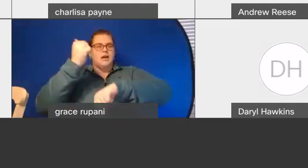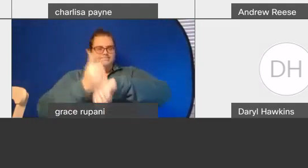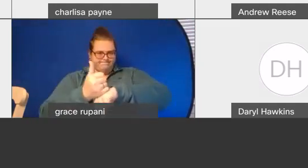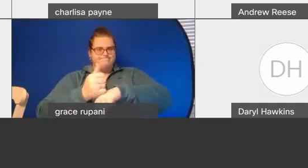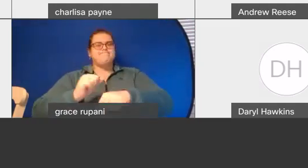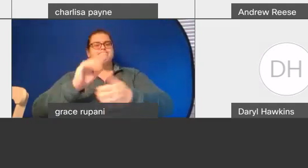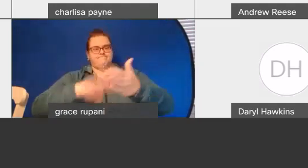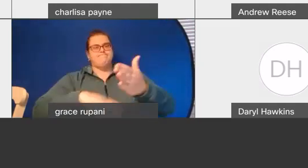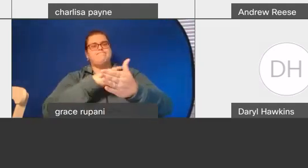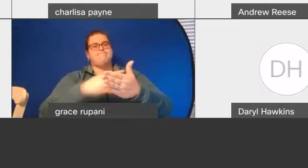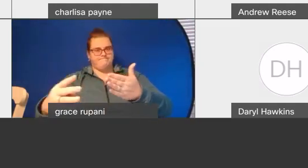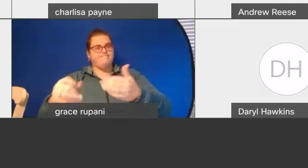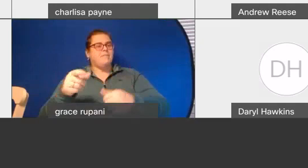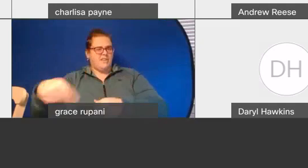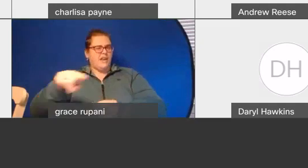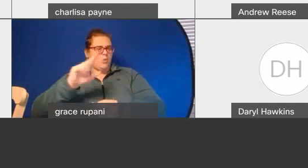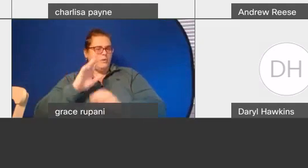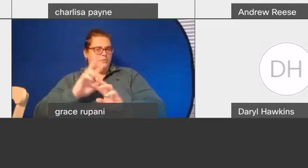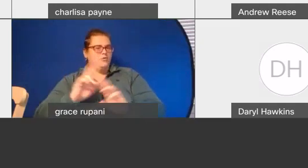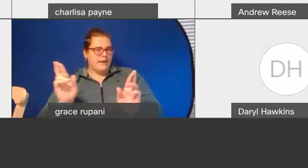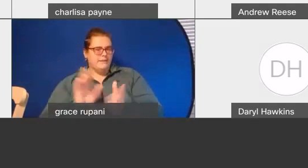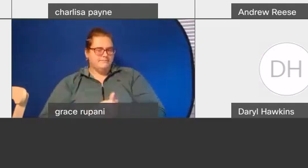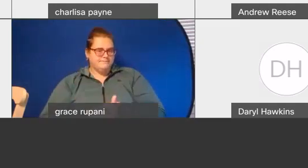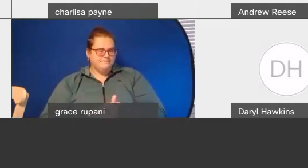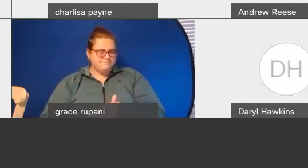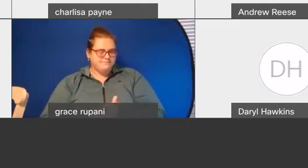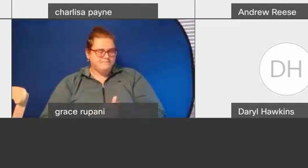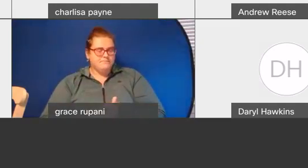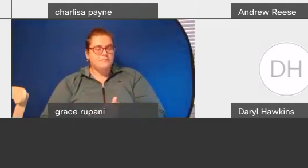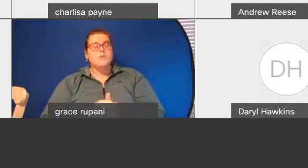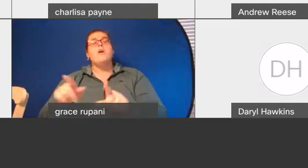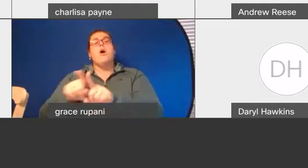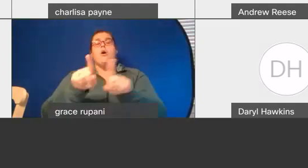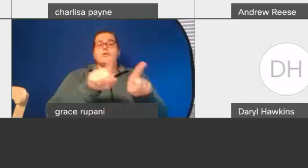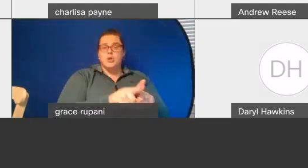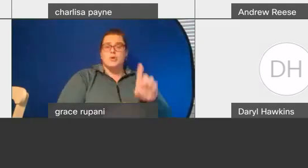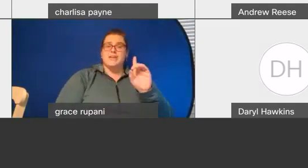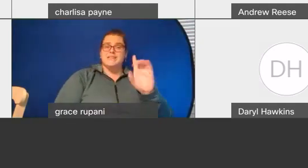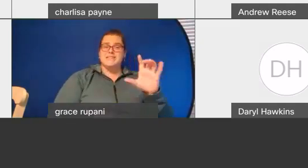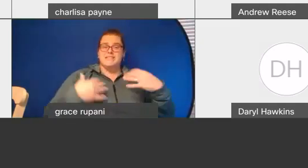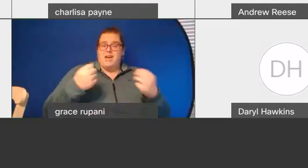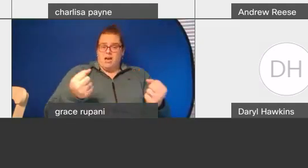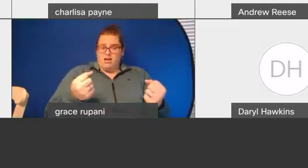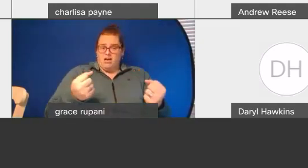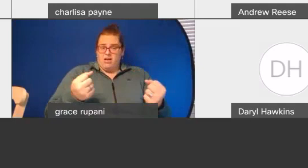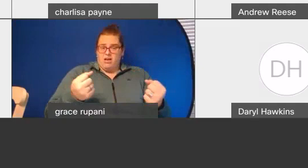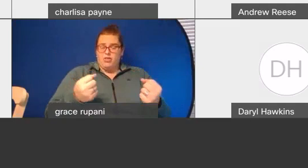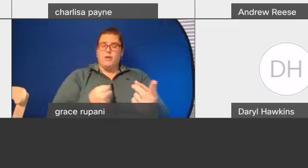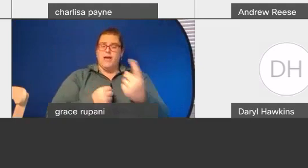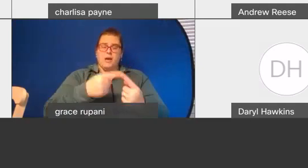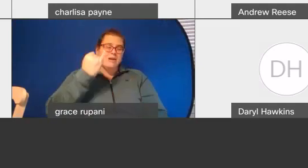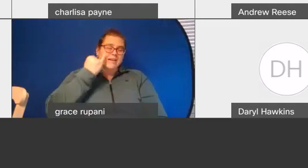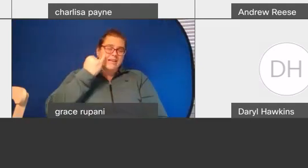In addition, there was a question for DC Health about whether you have